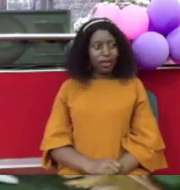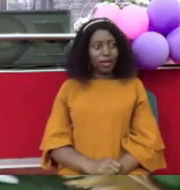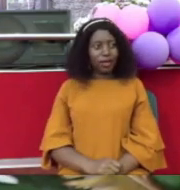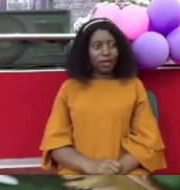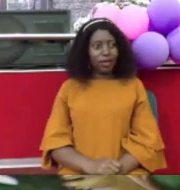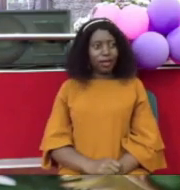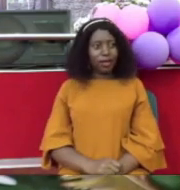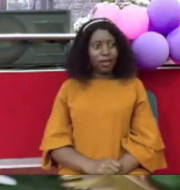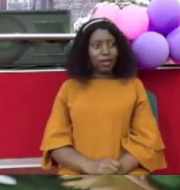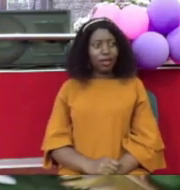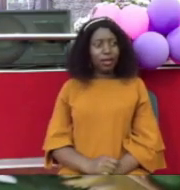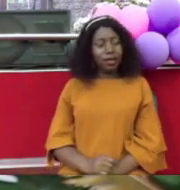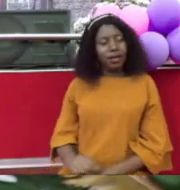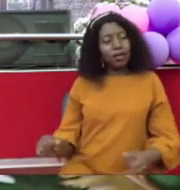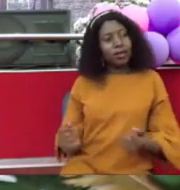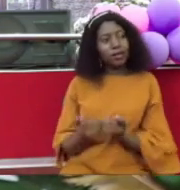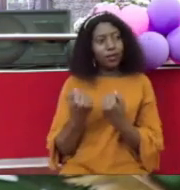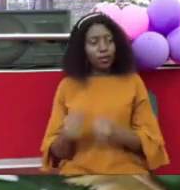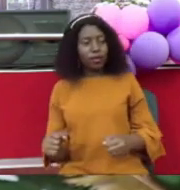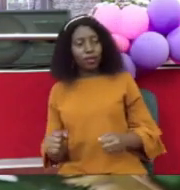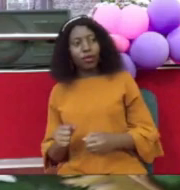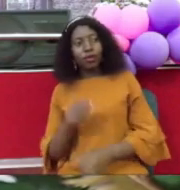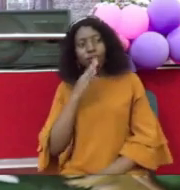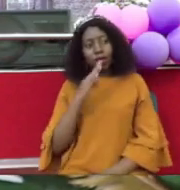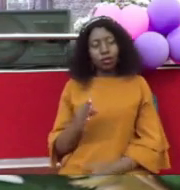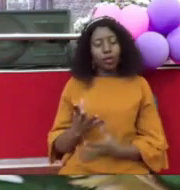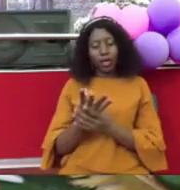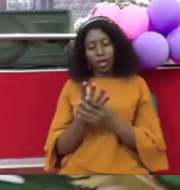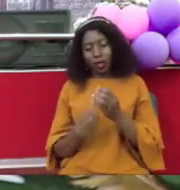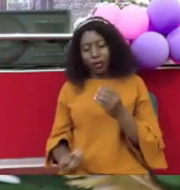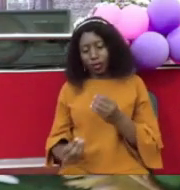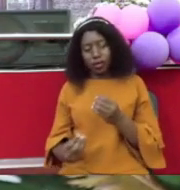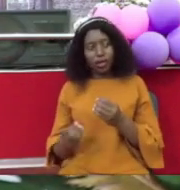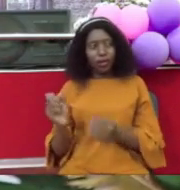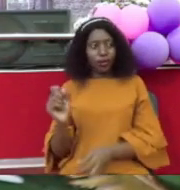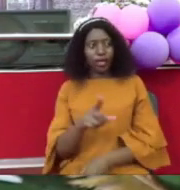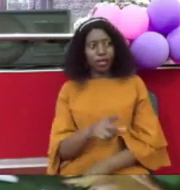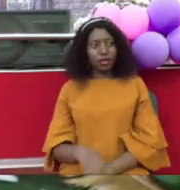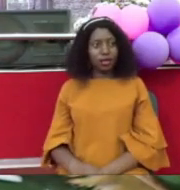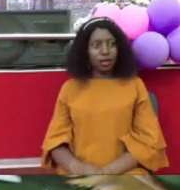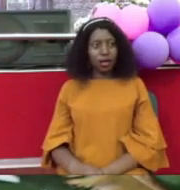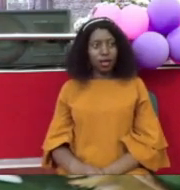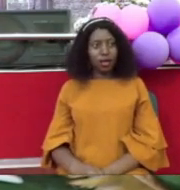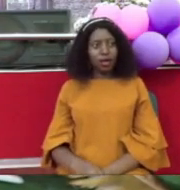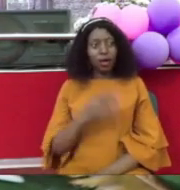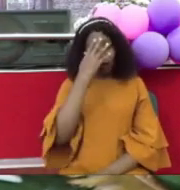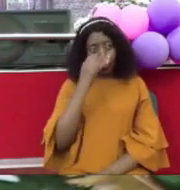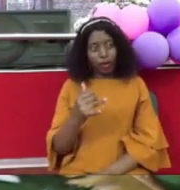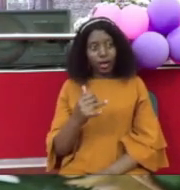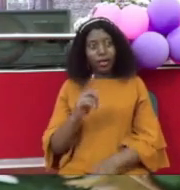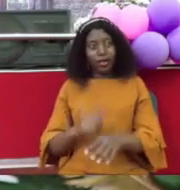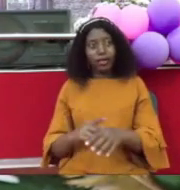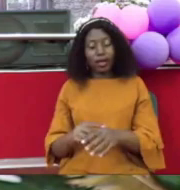a potted plant. Uwezi kuwa mmea ambao umetolewa. Because when a plant is